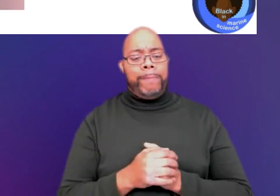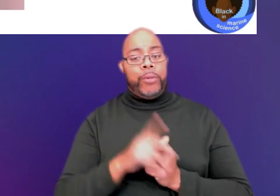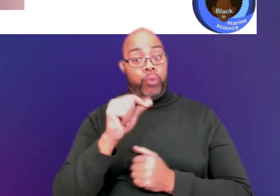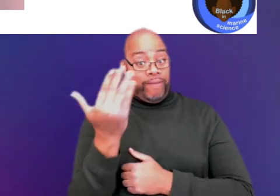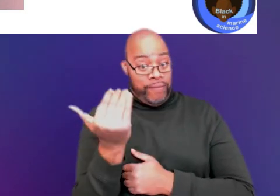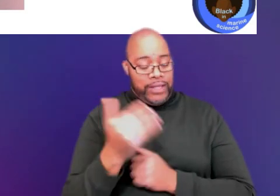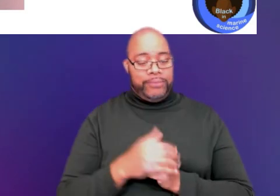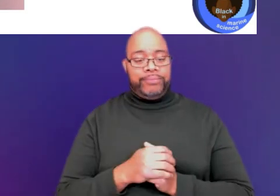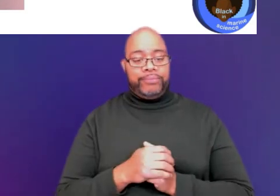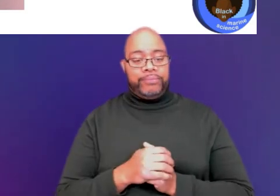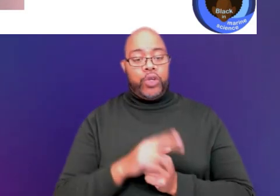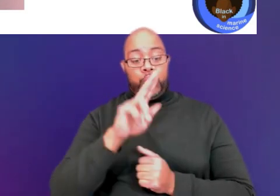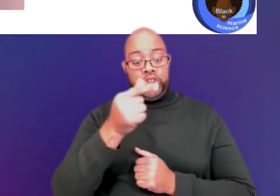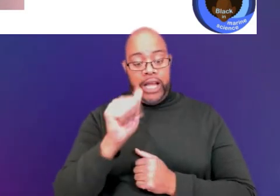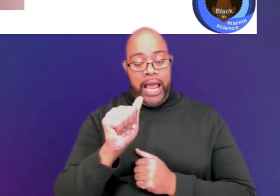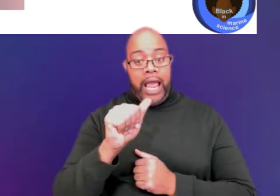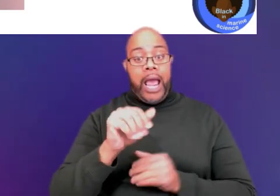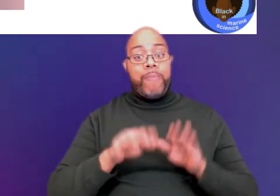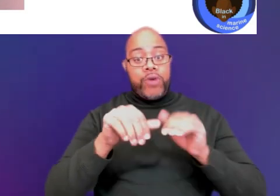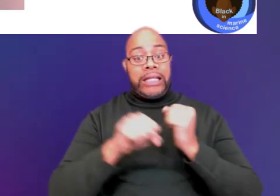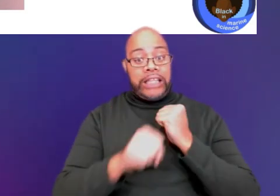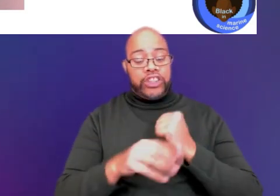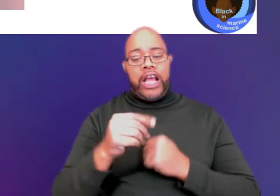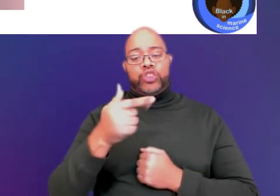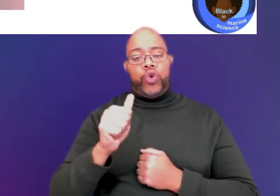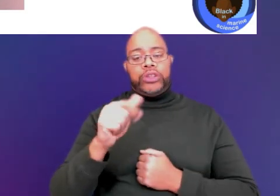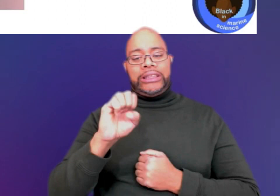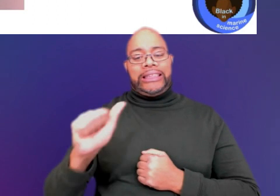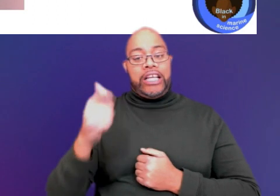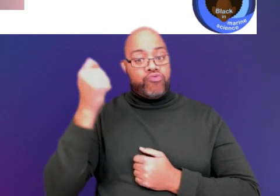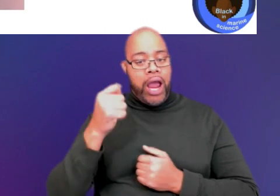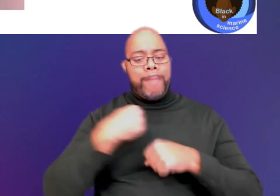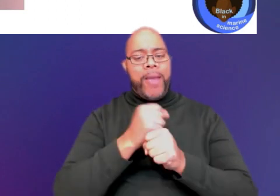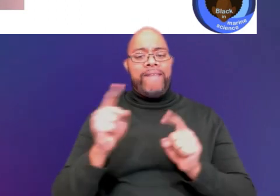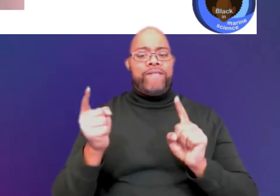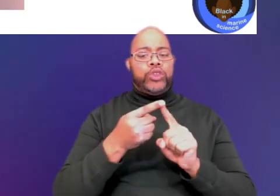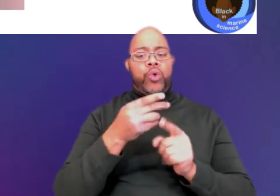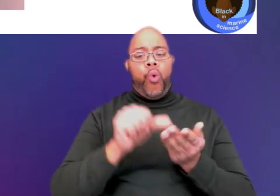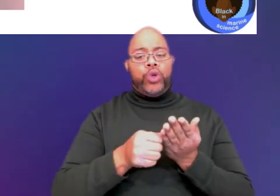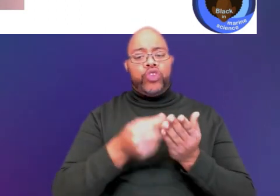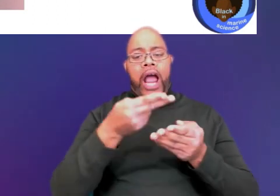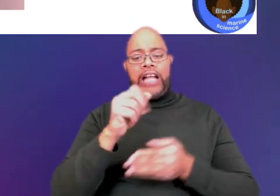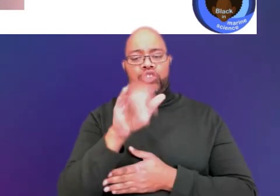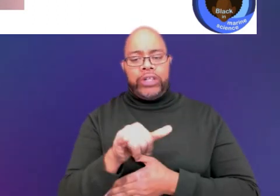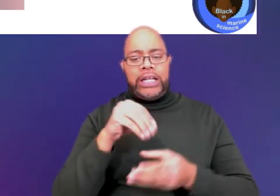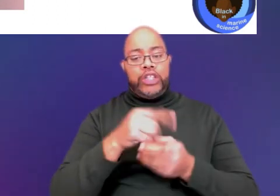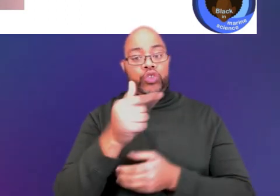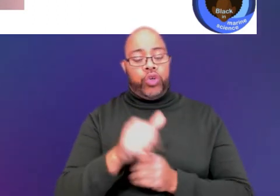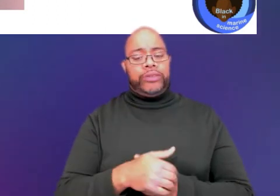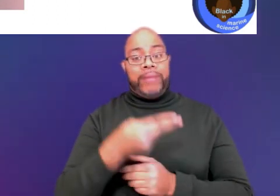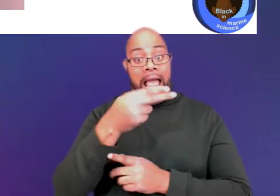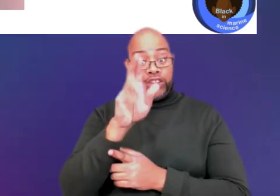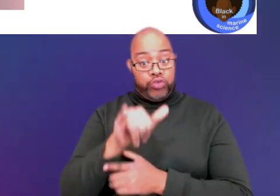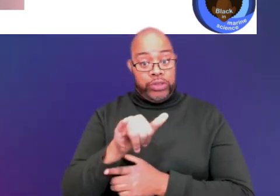2015, UGA Marine Extension and Georgia Sea Grant created the first oyster hatchery in Georgia. Hatcheries are